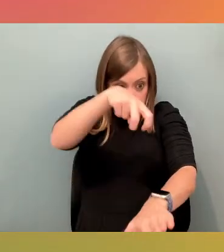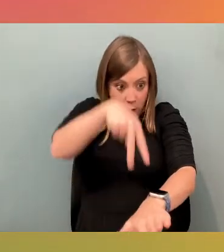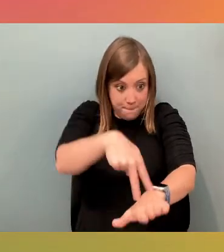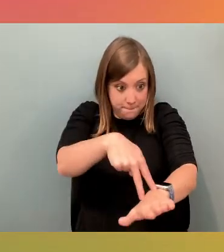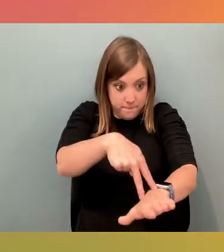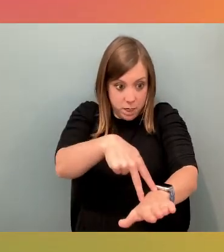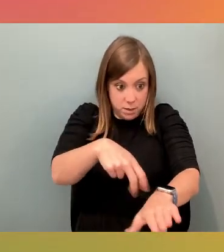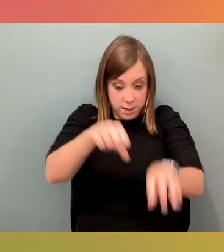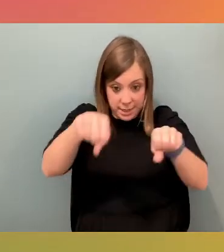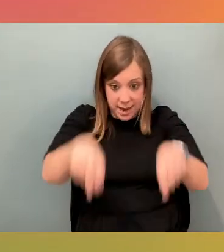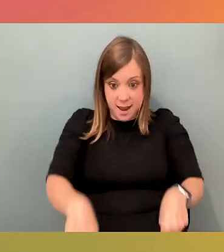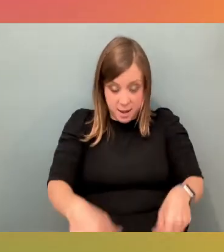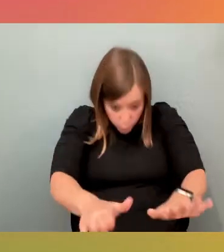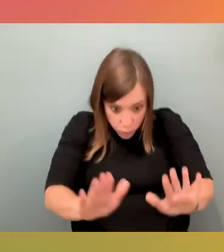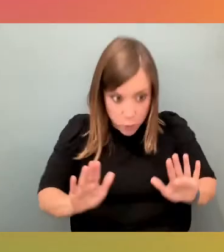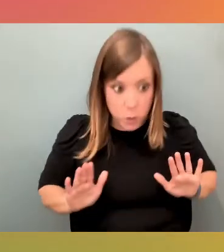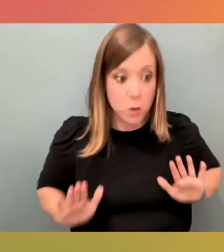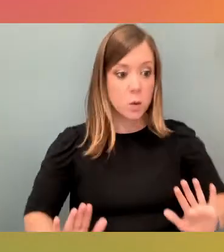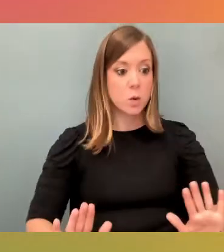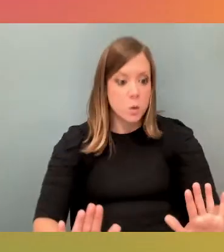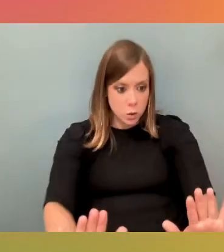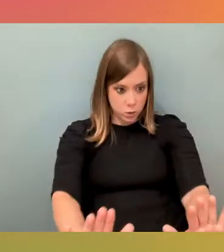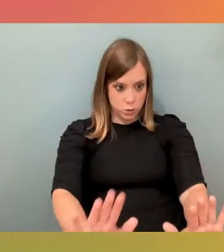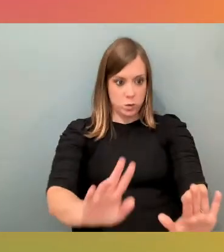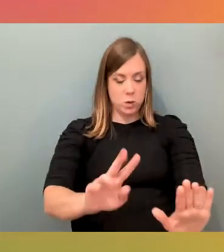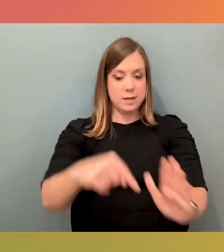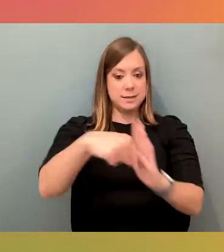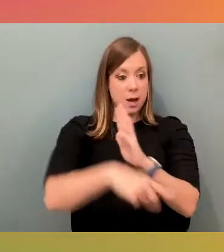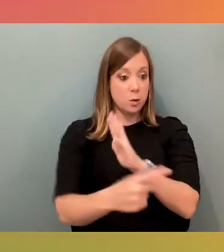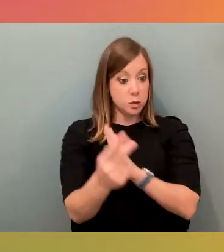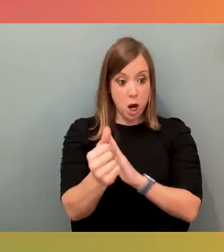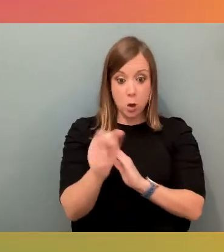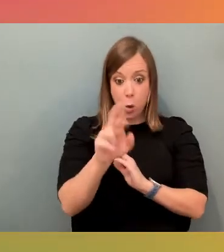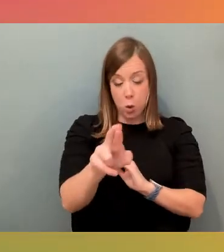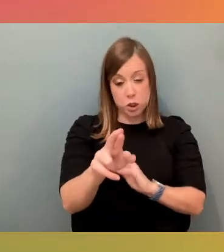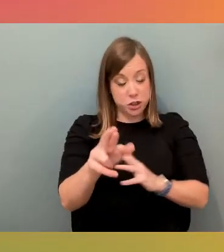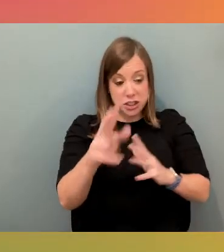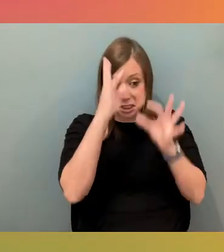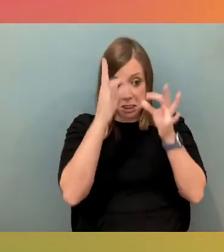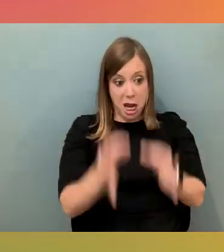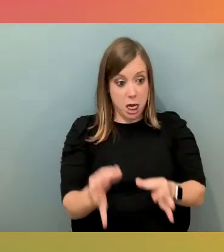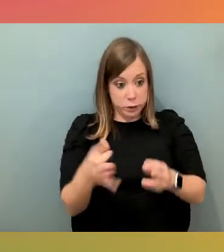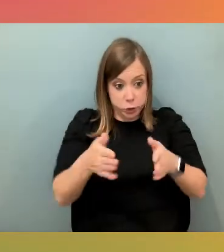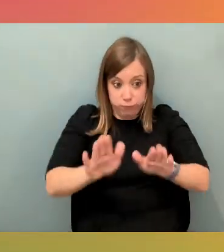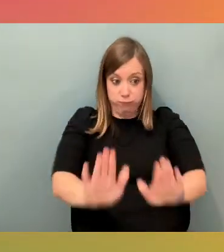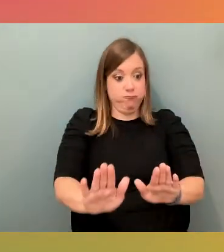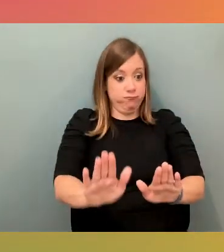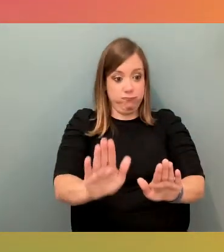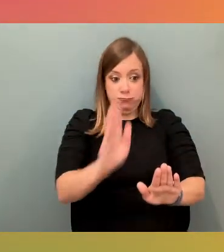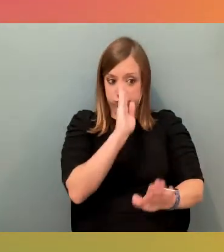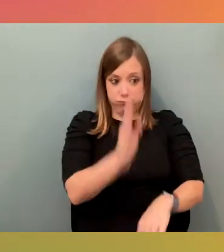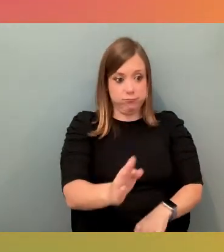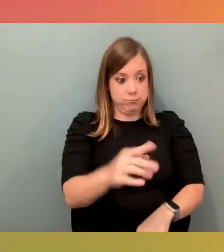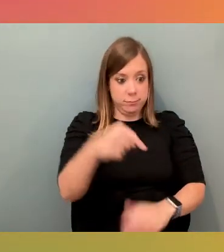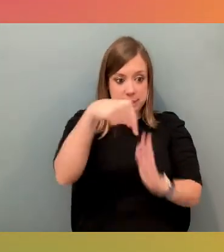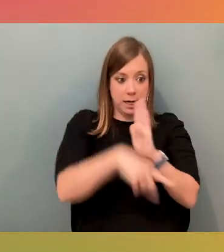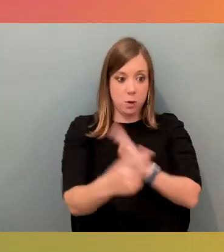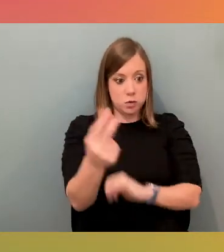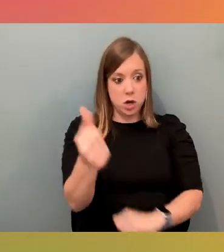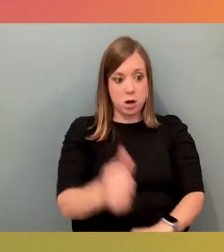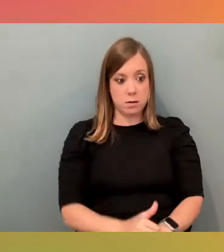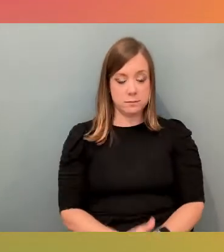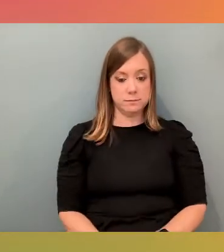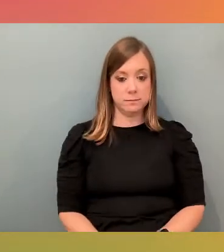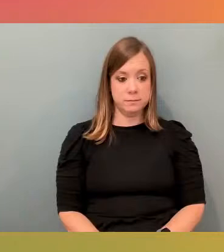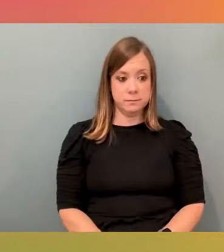your vinyasa if you're up for it, and maybe not. Maybe just coming straight back to downward facing dog. Taking a moment right